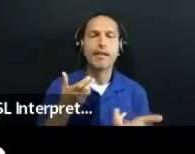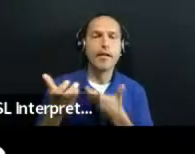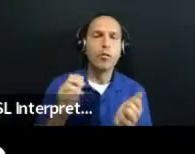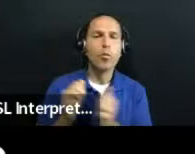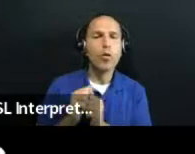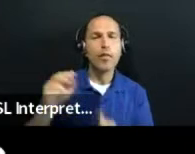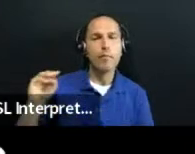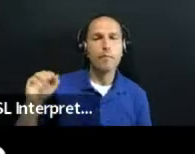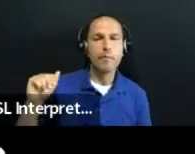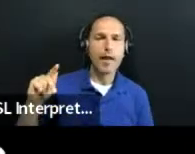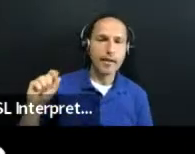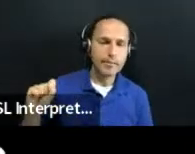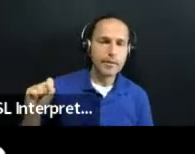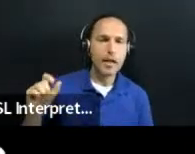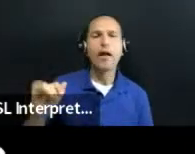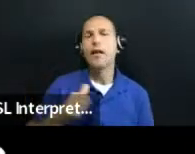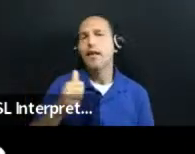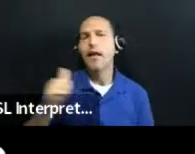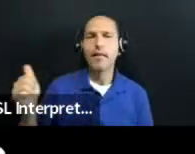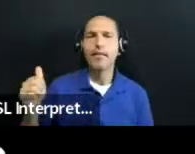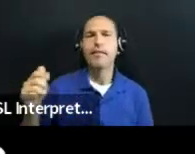maps and other data visualizations.